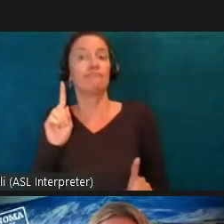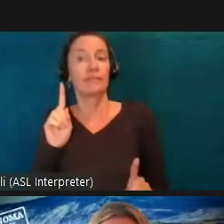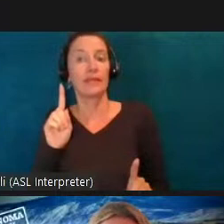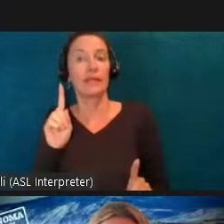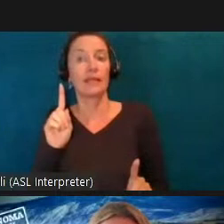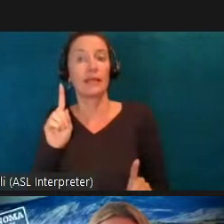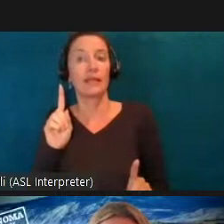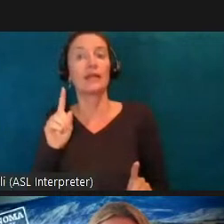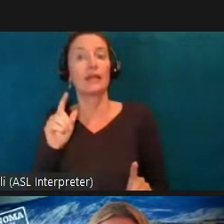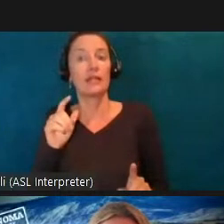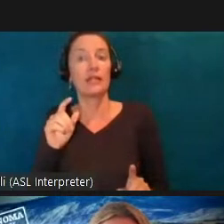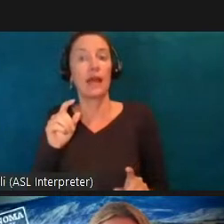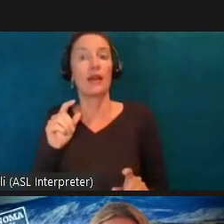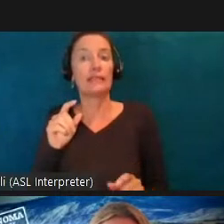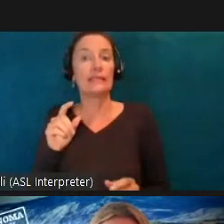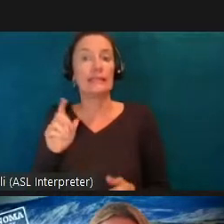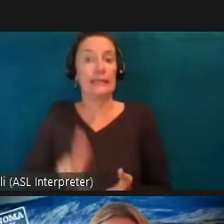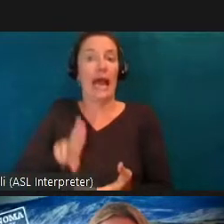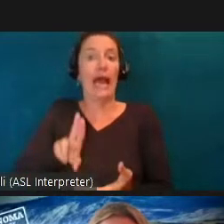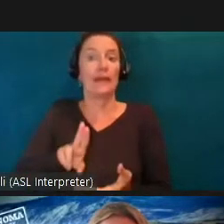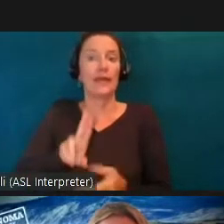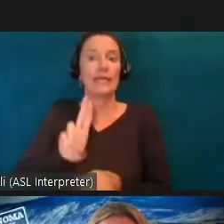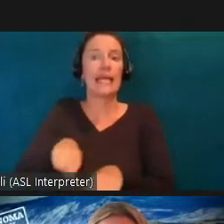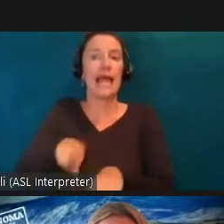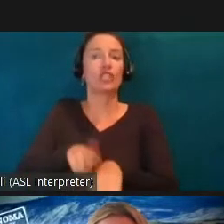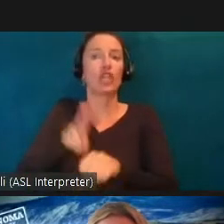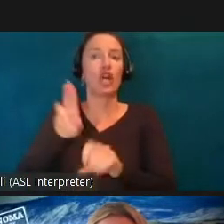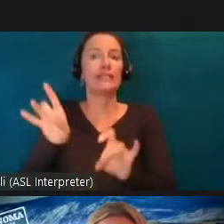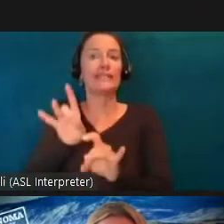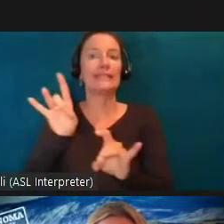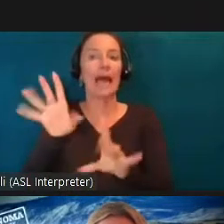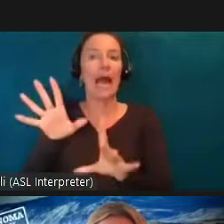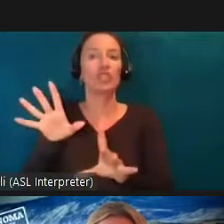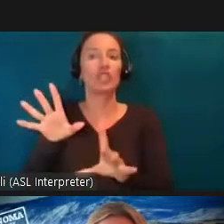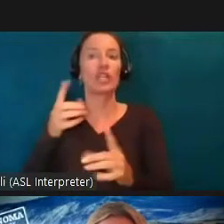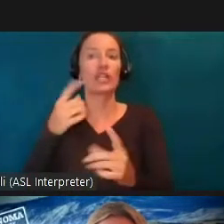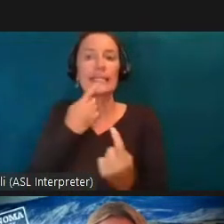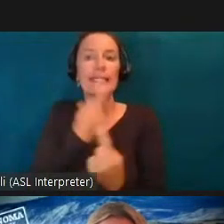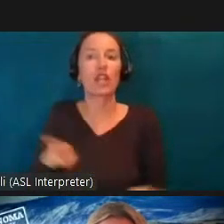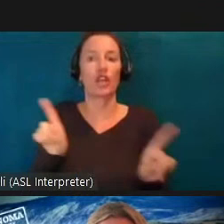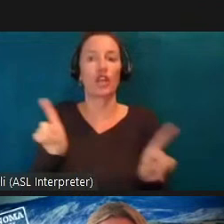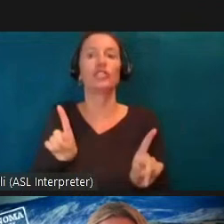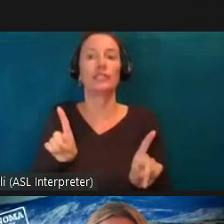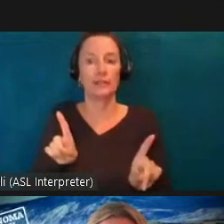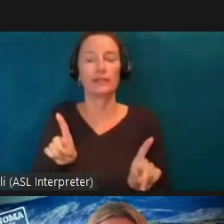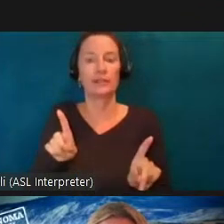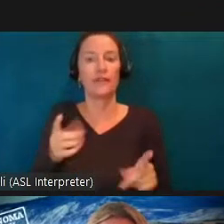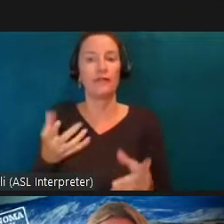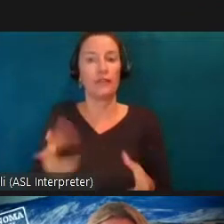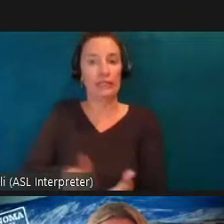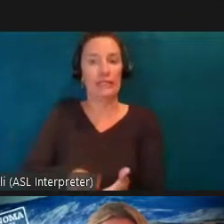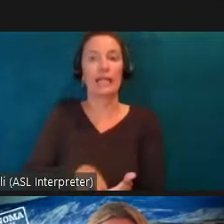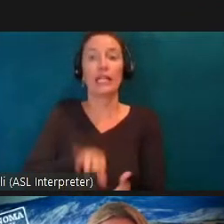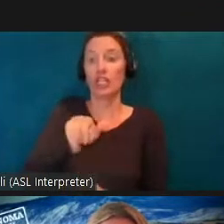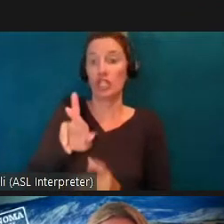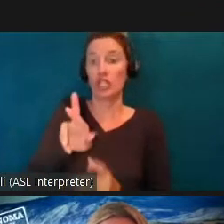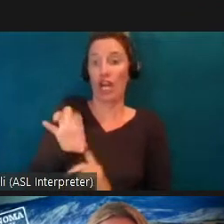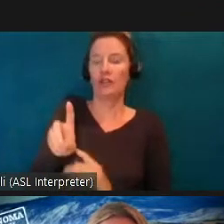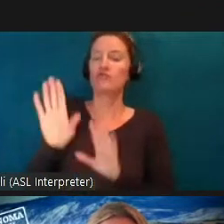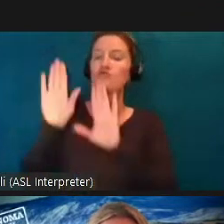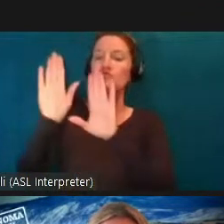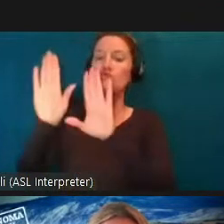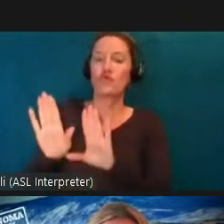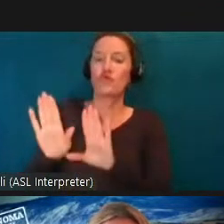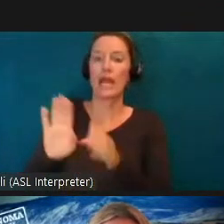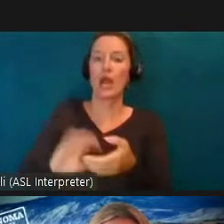Disaster Declaration signed. And Jared's been a great partner. We've been working together to push all of these